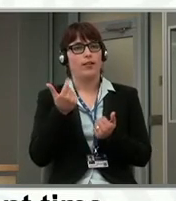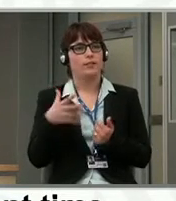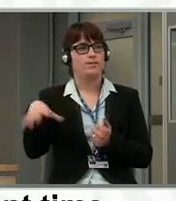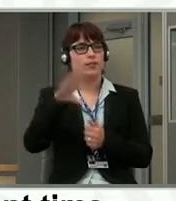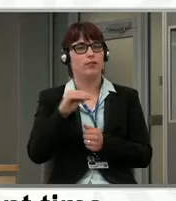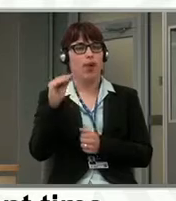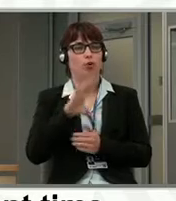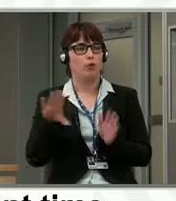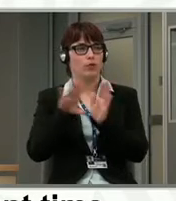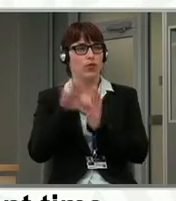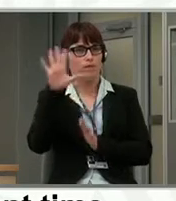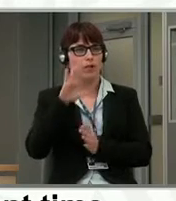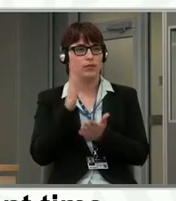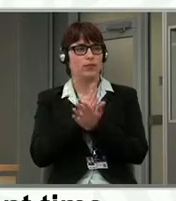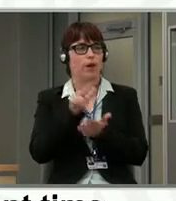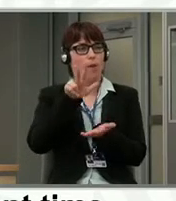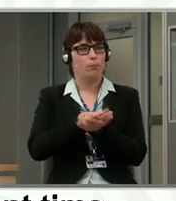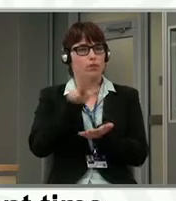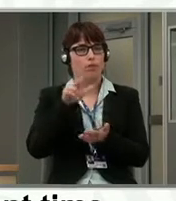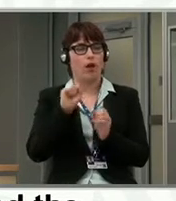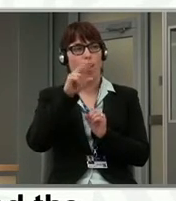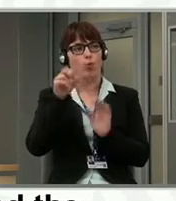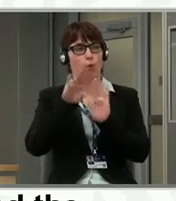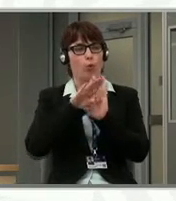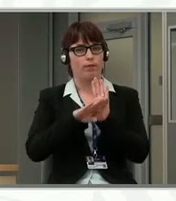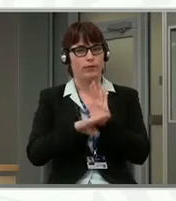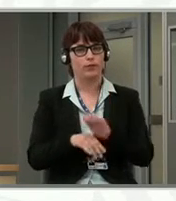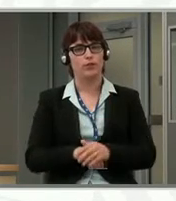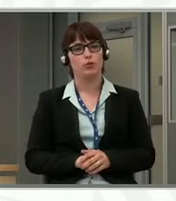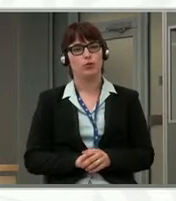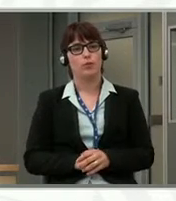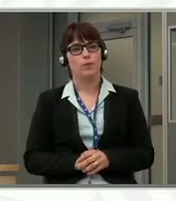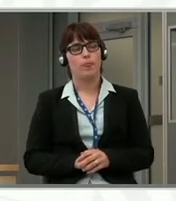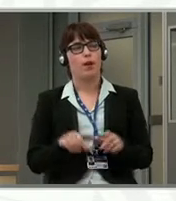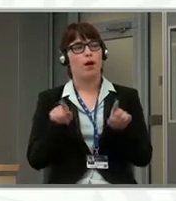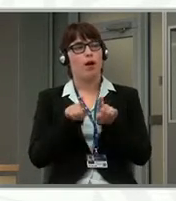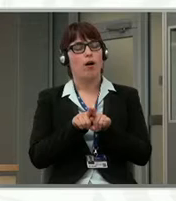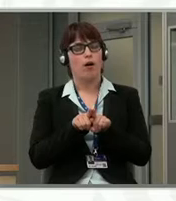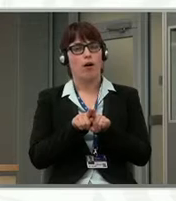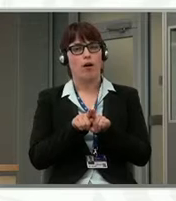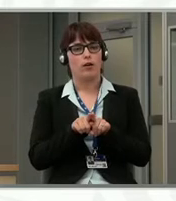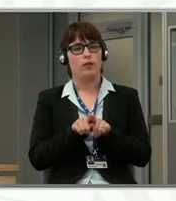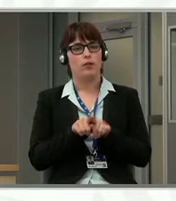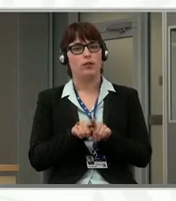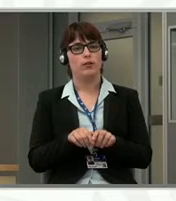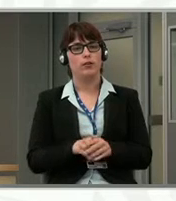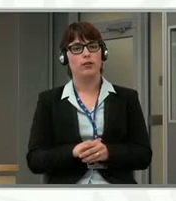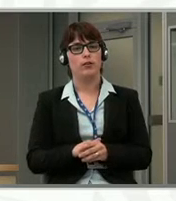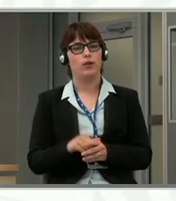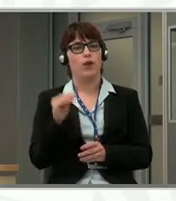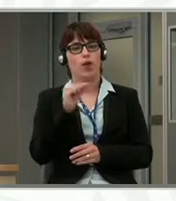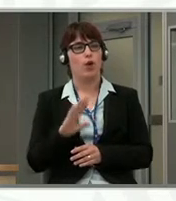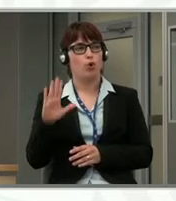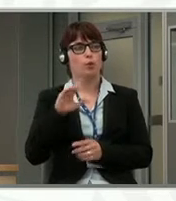convention, and the EU itself is undergoing its review by the UN Committee this year.